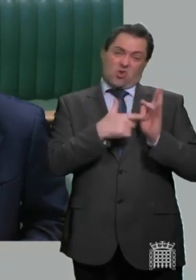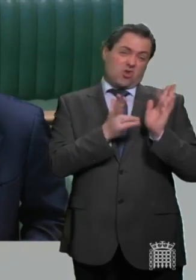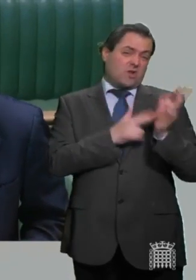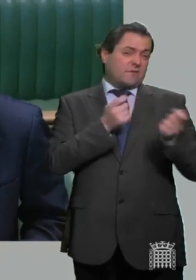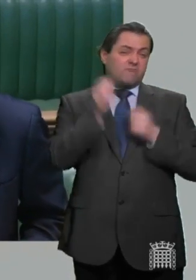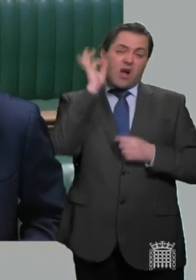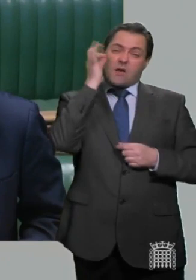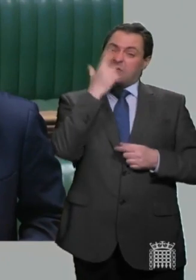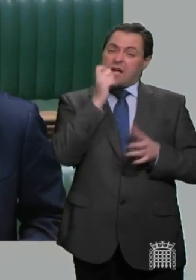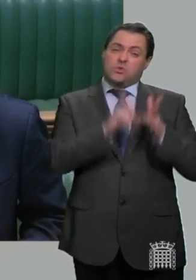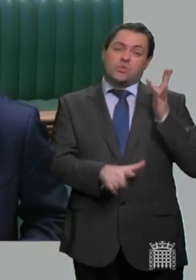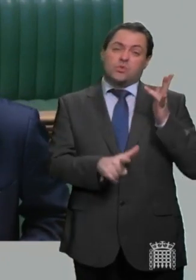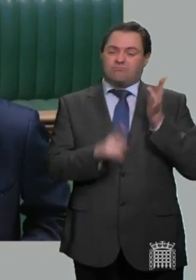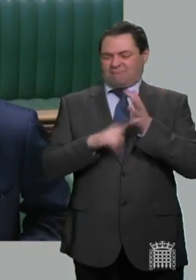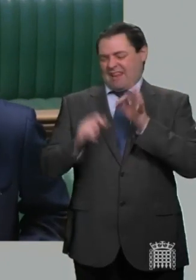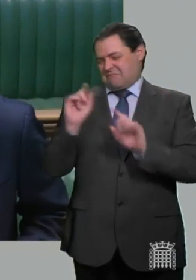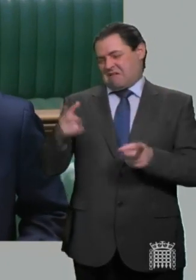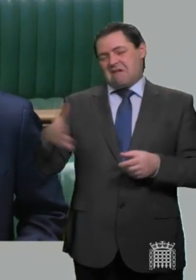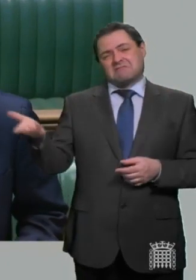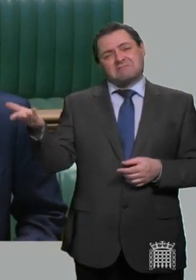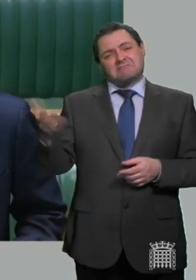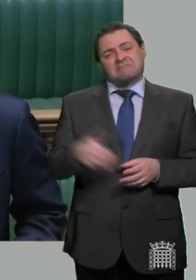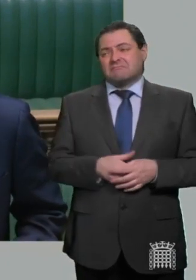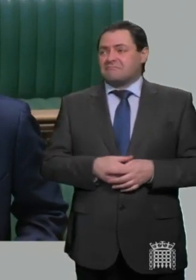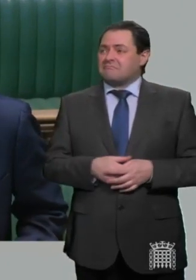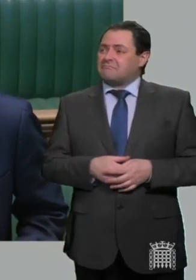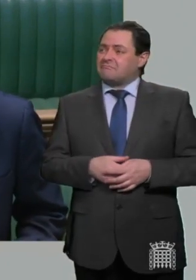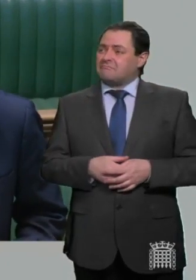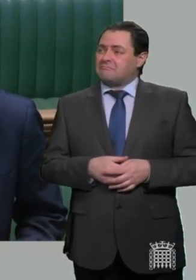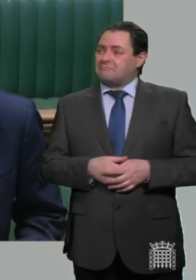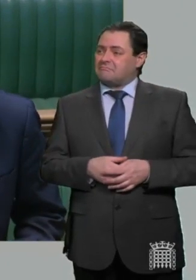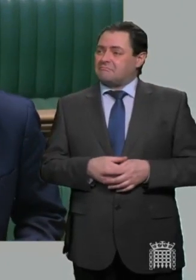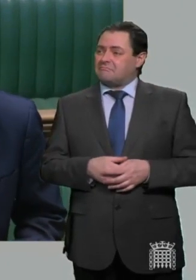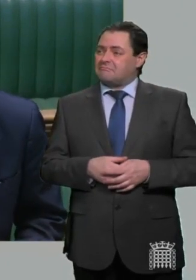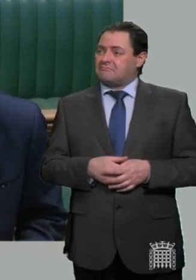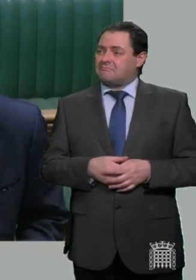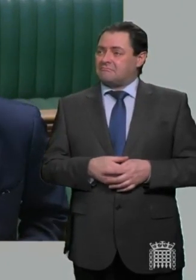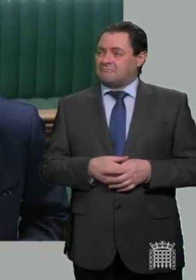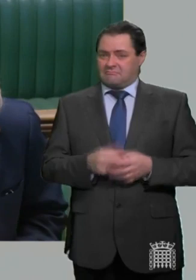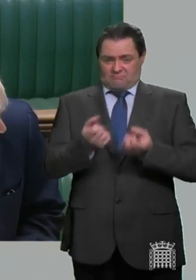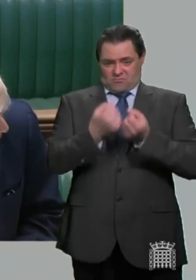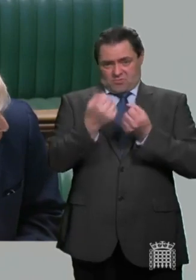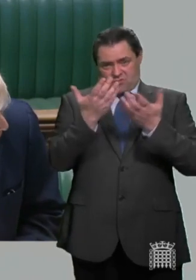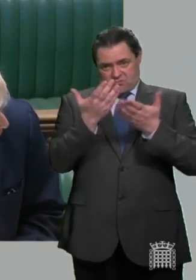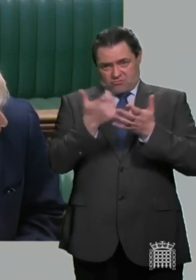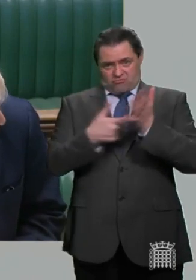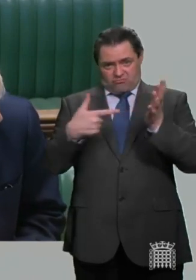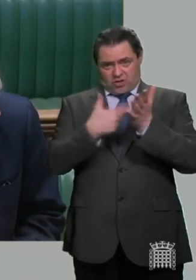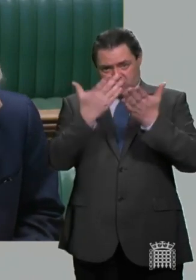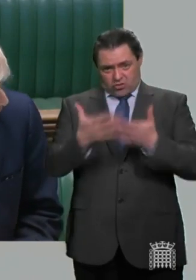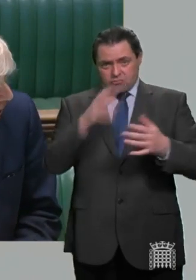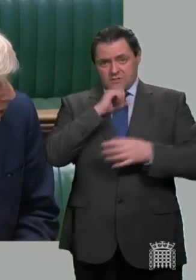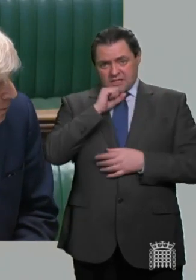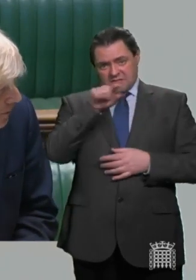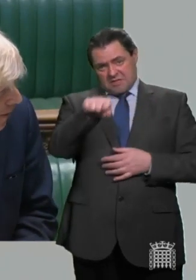-run councils that do that, Mr Speaker. The Honourable Gentleman opposite last, Mr